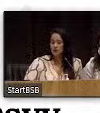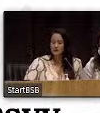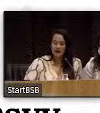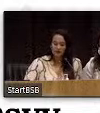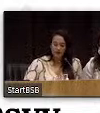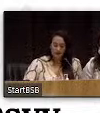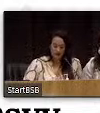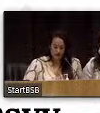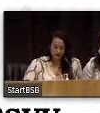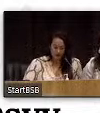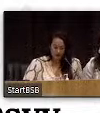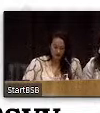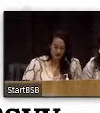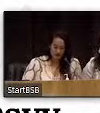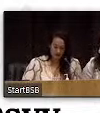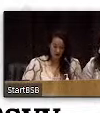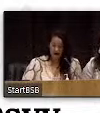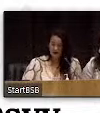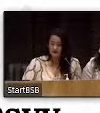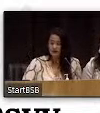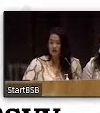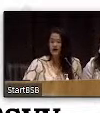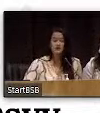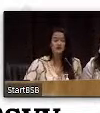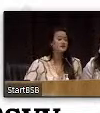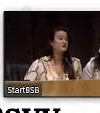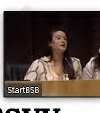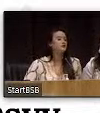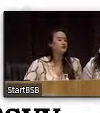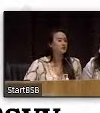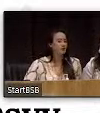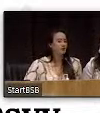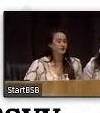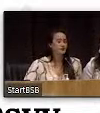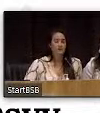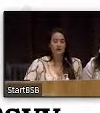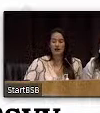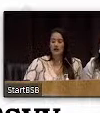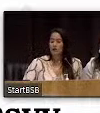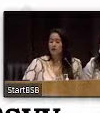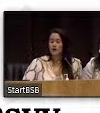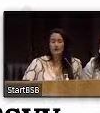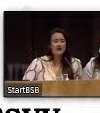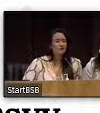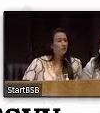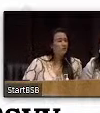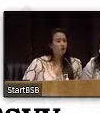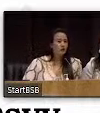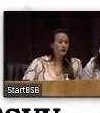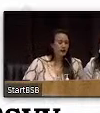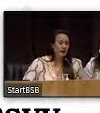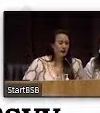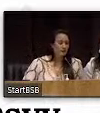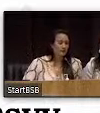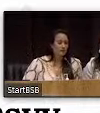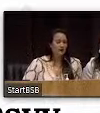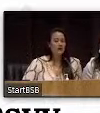Also, something that we have observed is regarding our